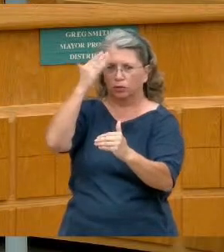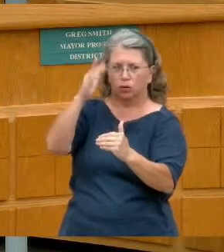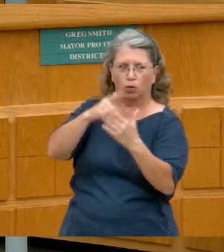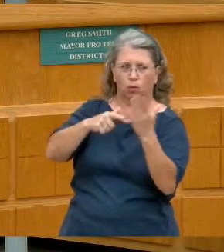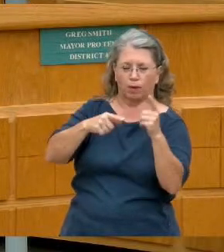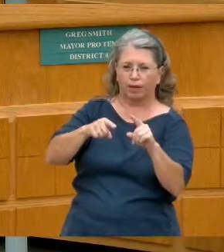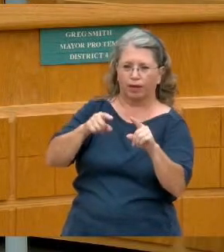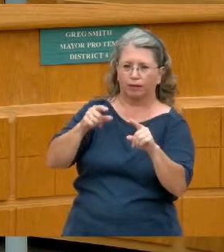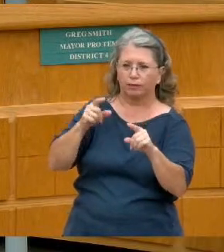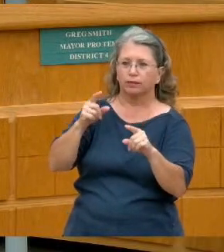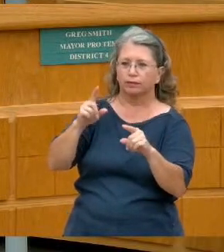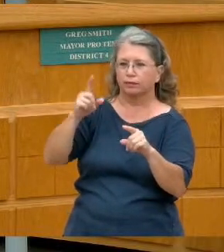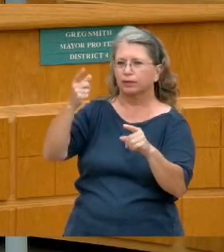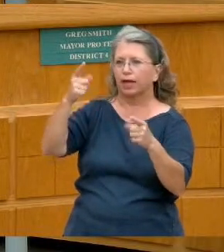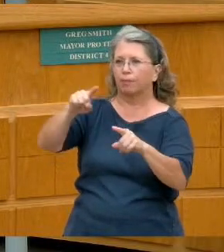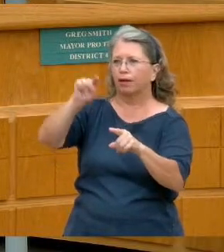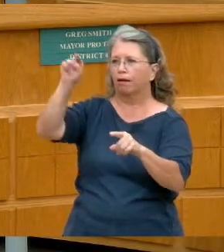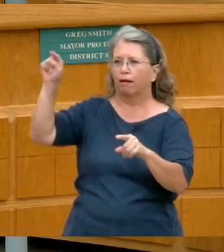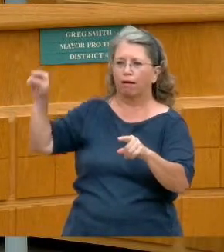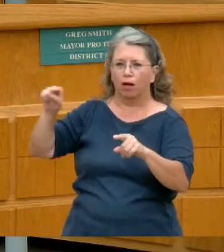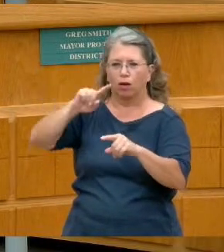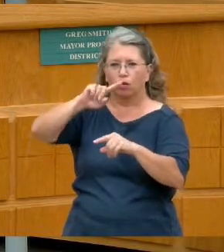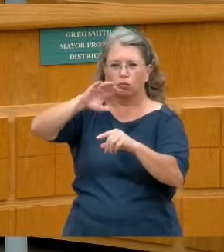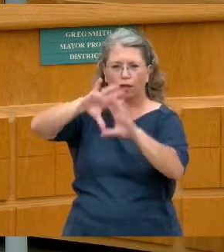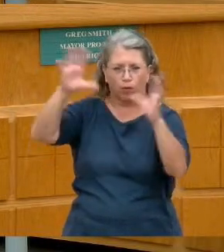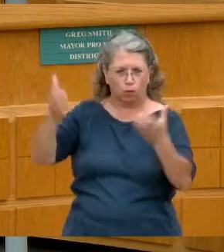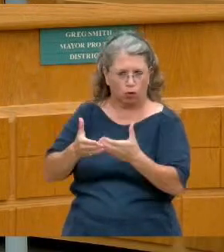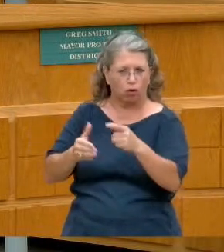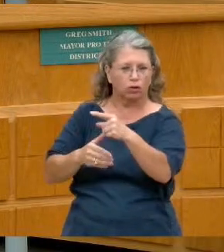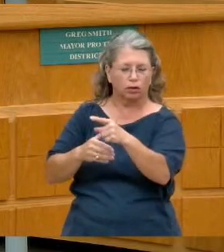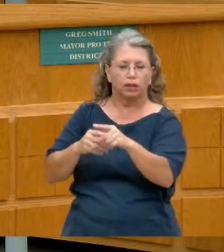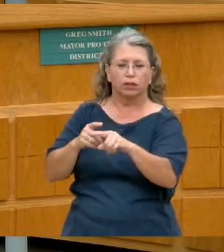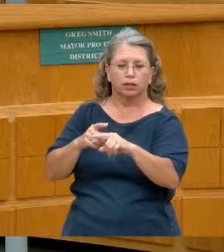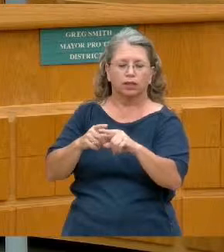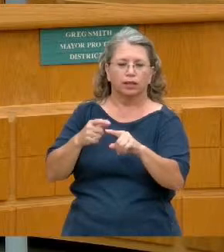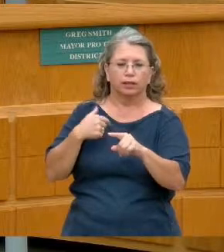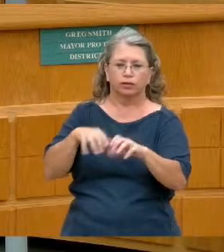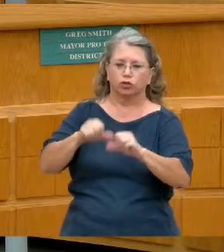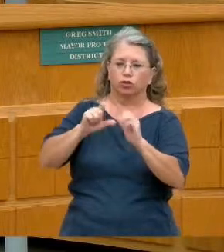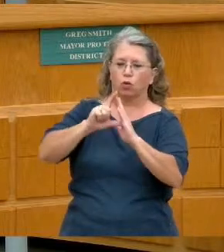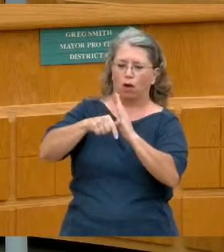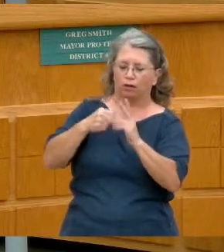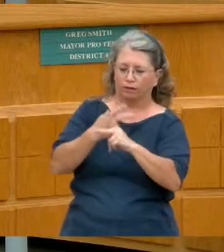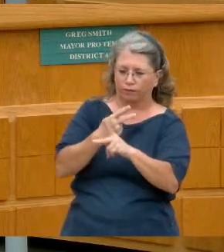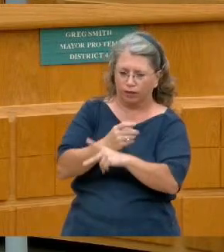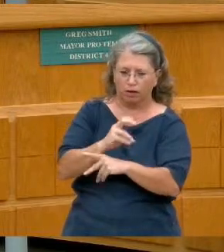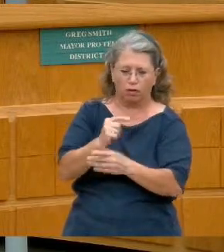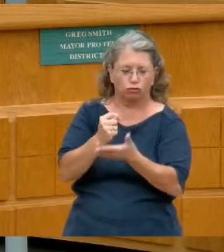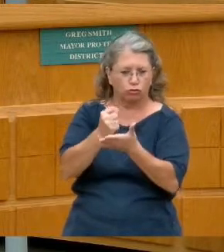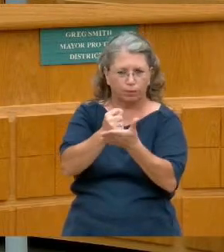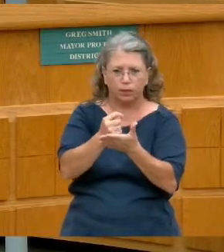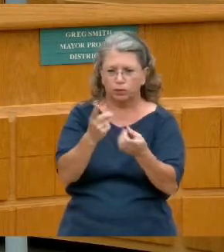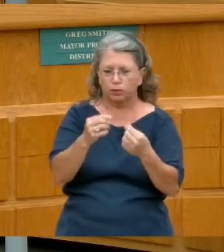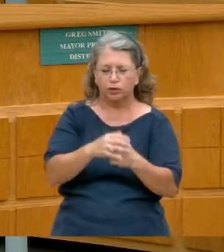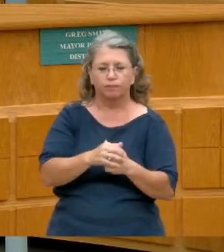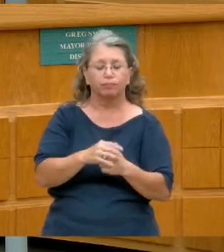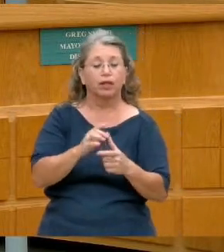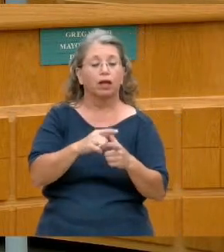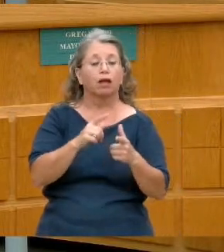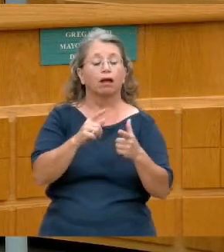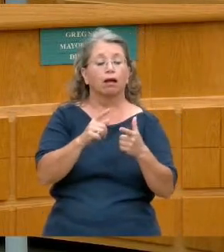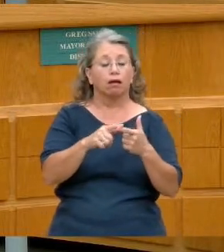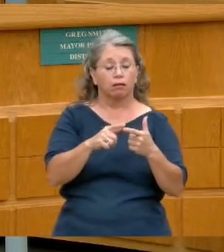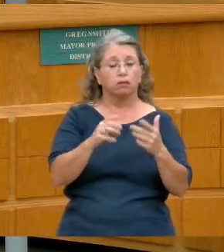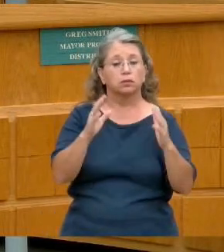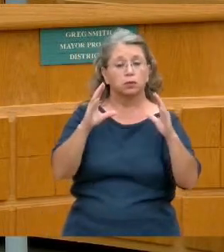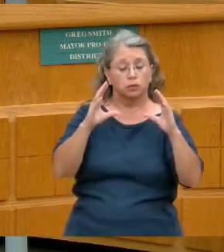took a while for us to figure out treatments like what Dr. Ram was talking about. And the burner got cool.